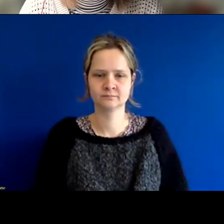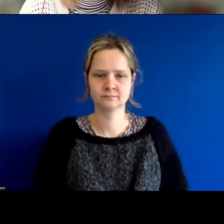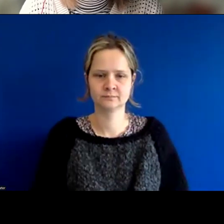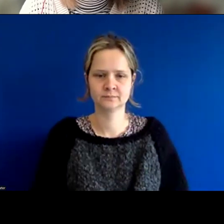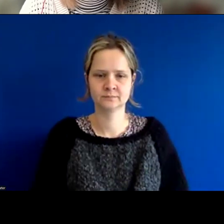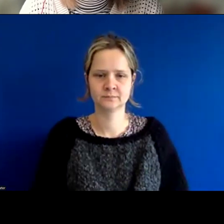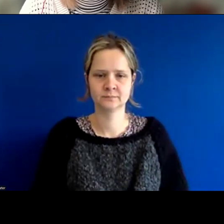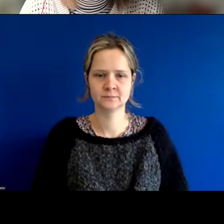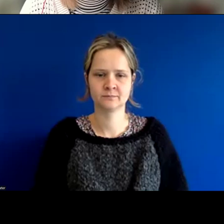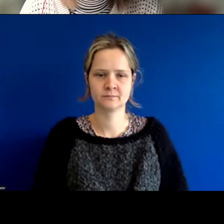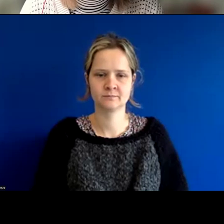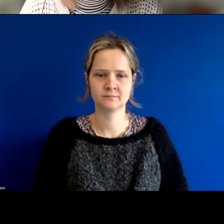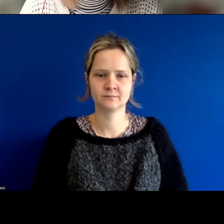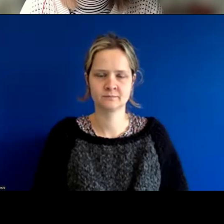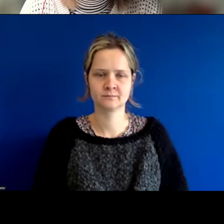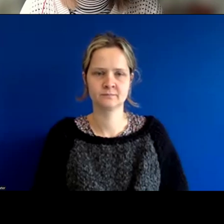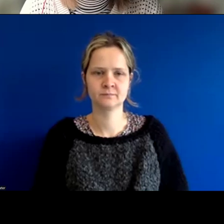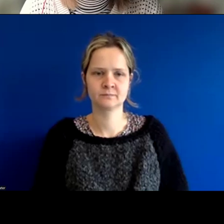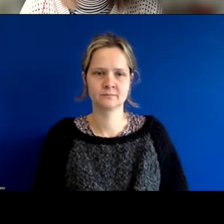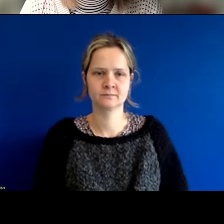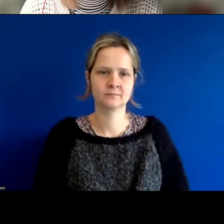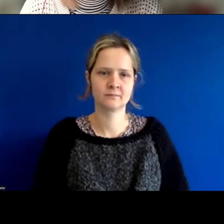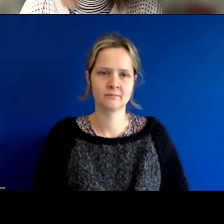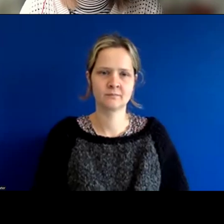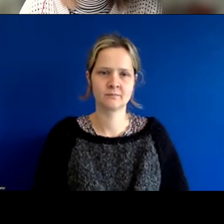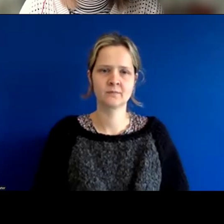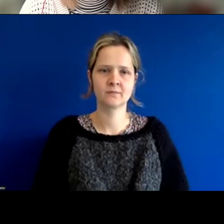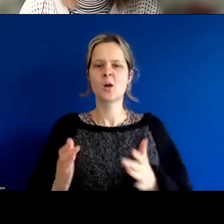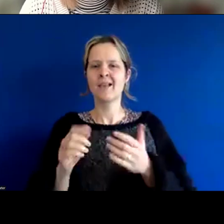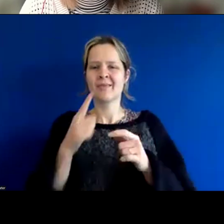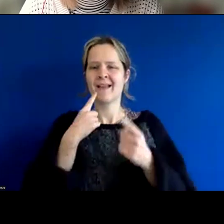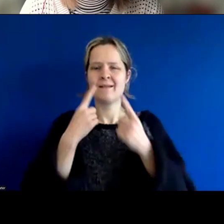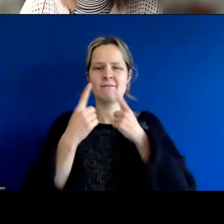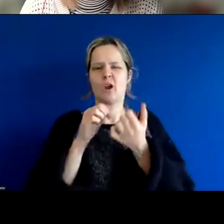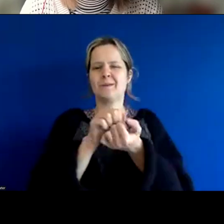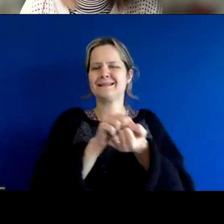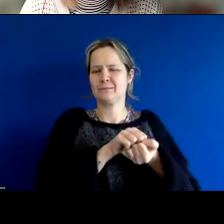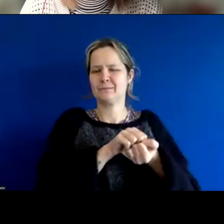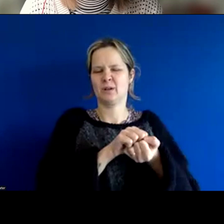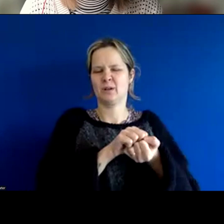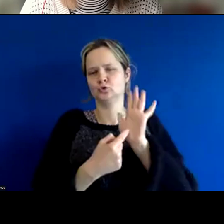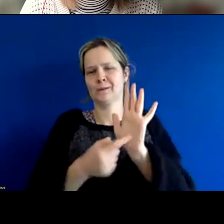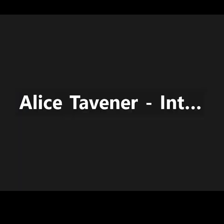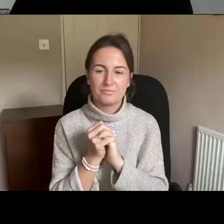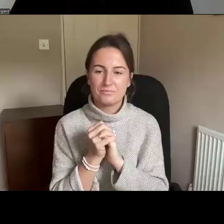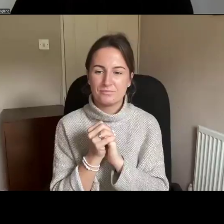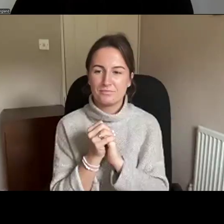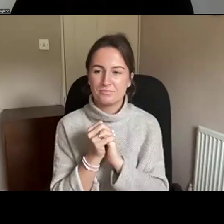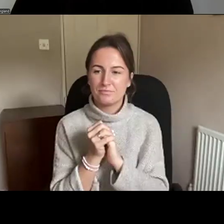Right. So I'll save those anyway, that information for and share at the end.